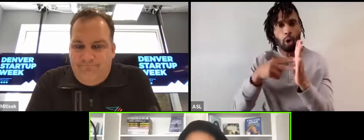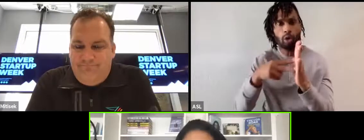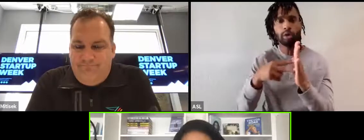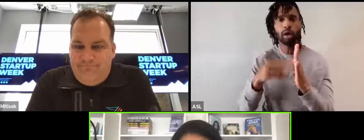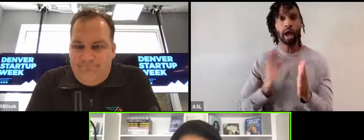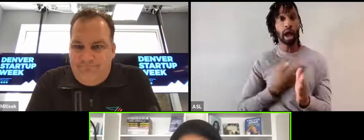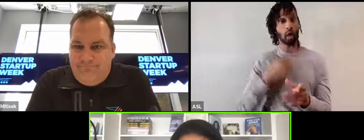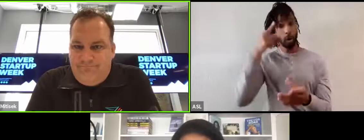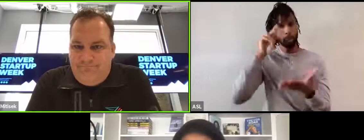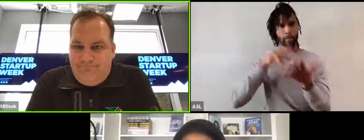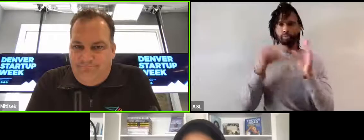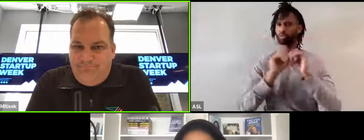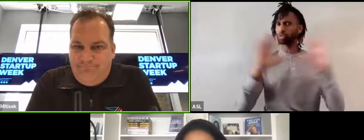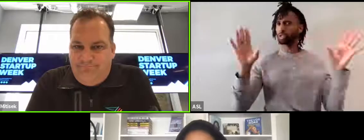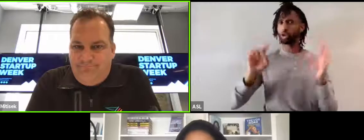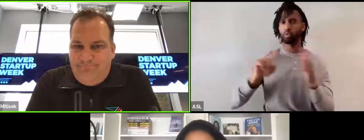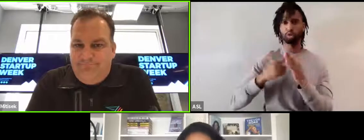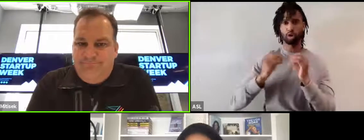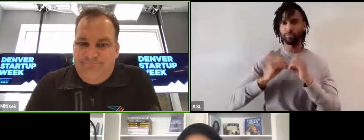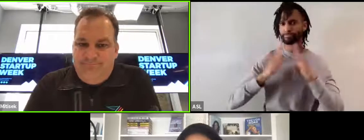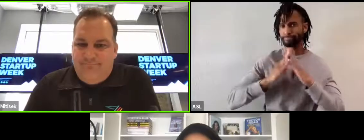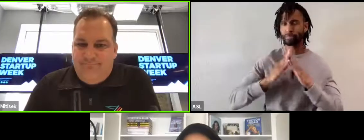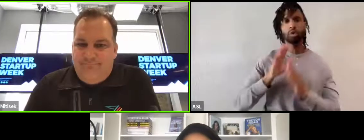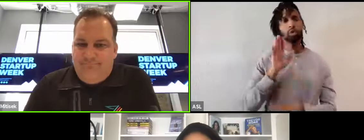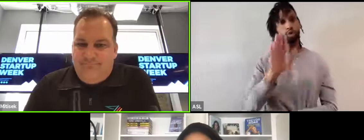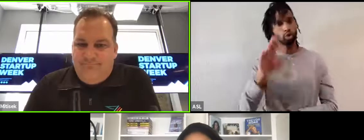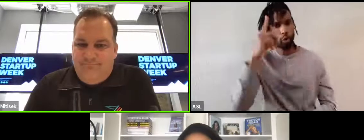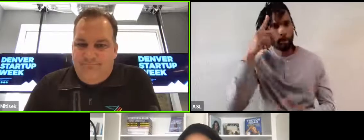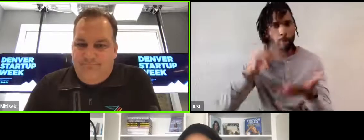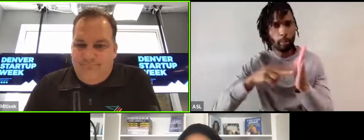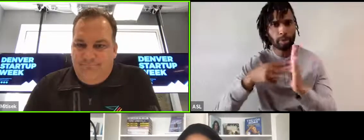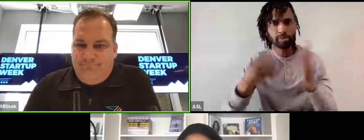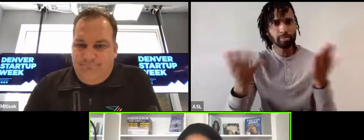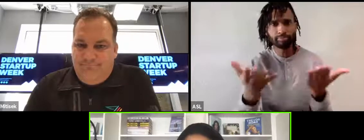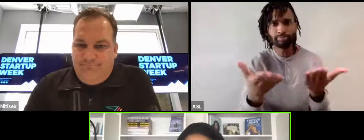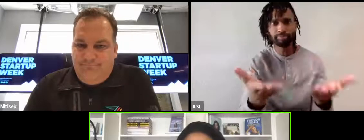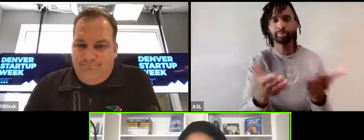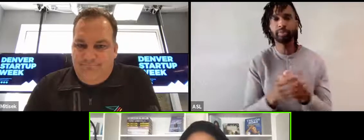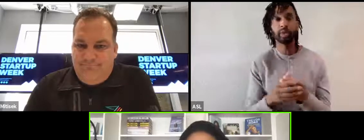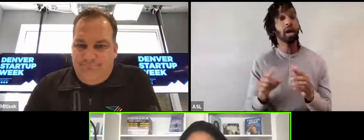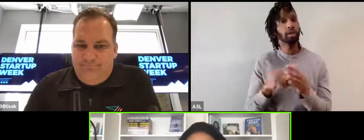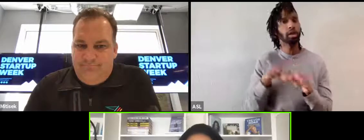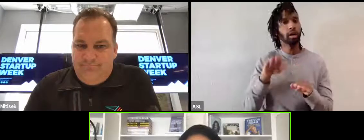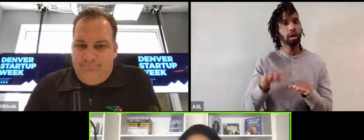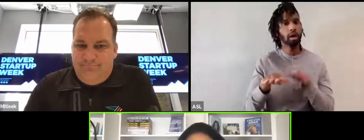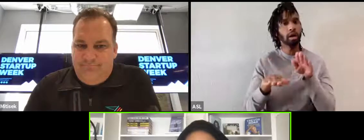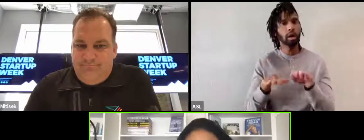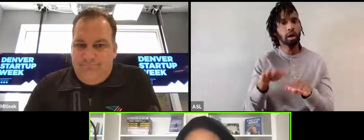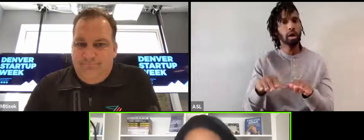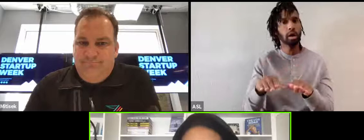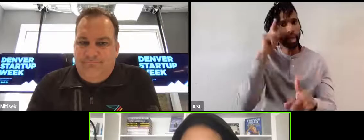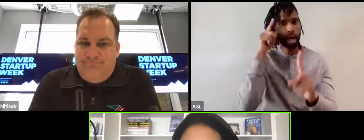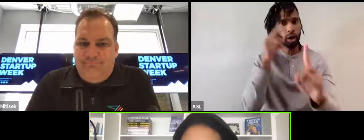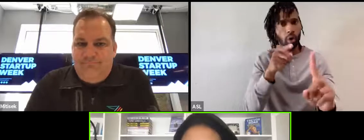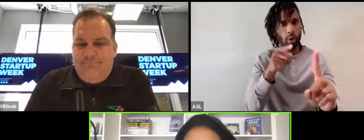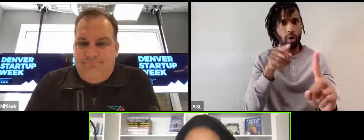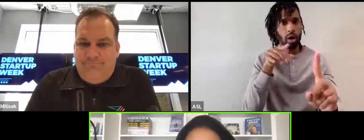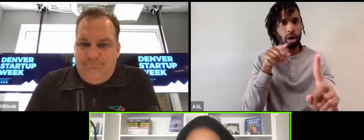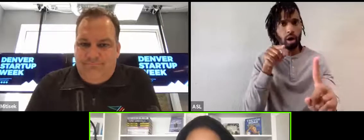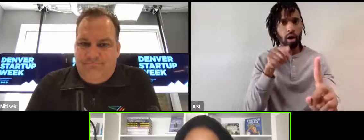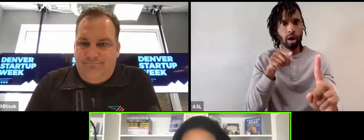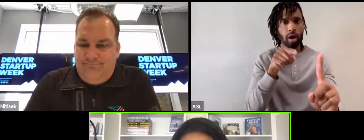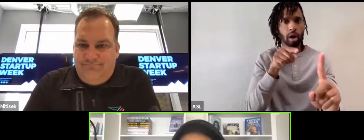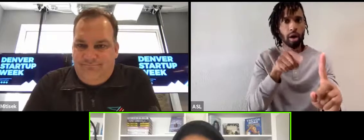purpose was very clear when we started out. What is your purpose? And then start walking towards that light. And there are a lot